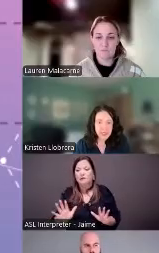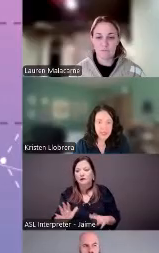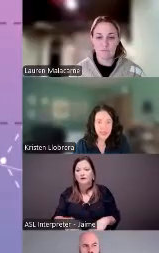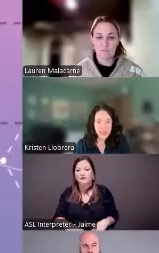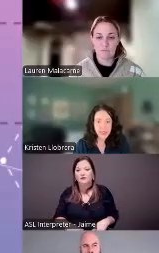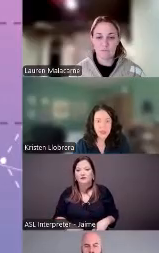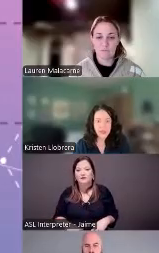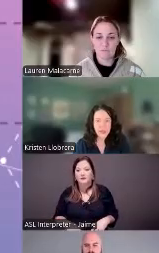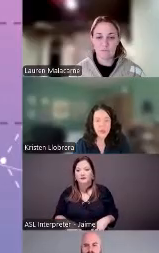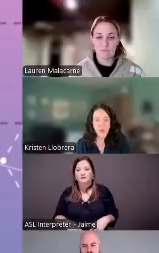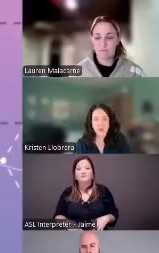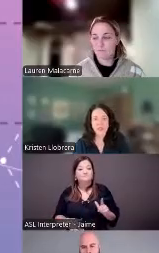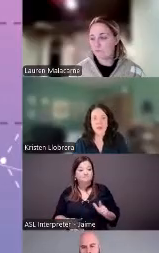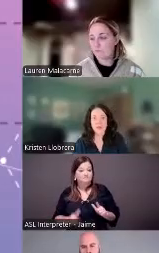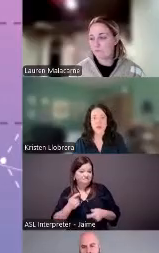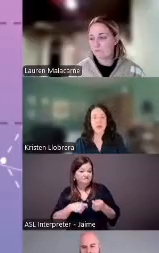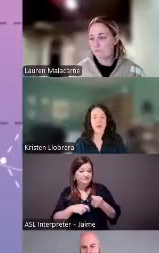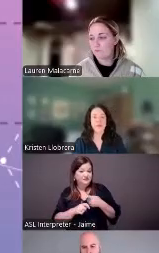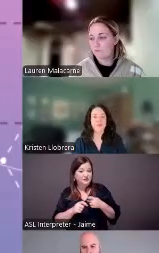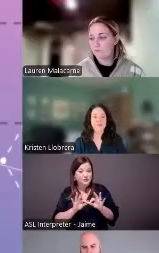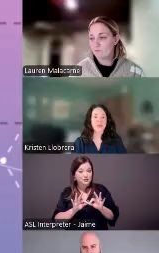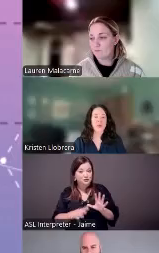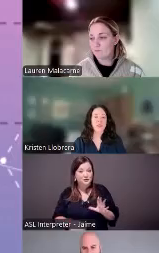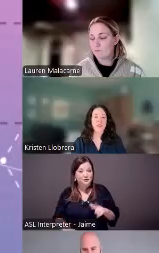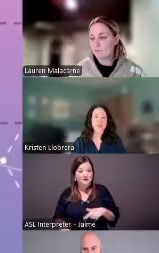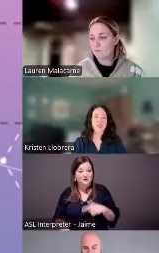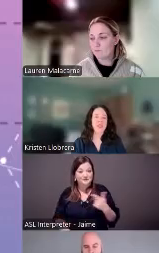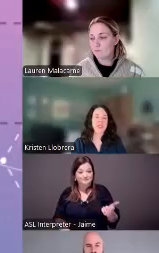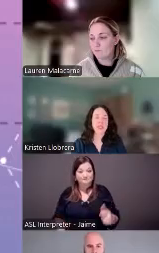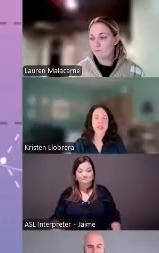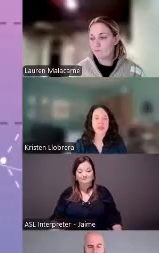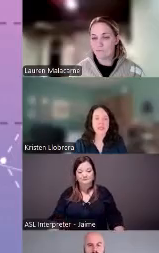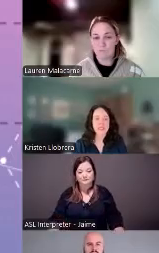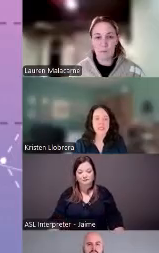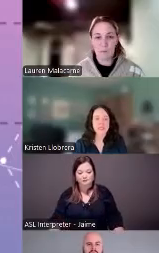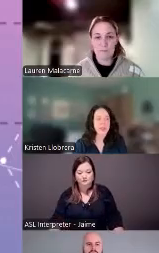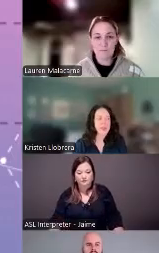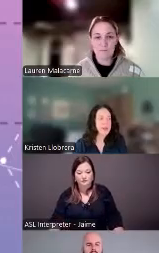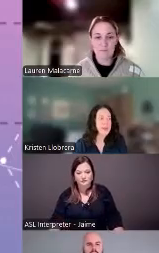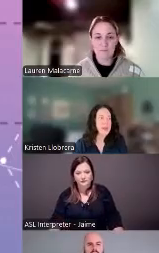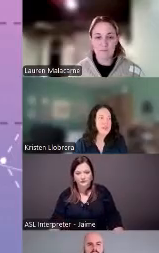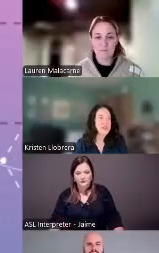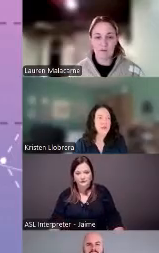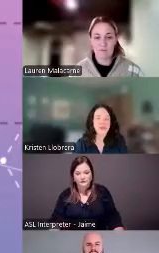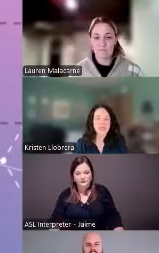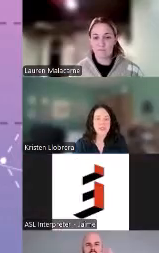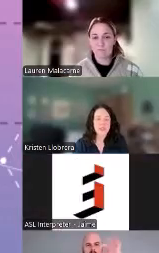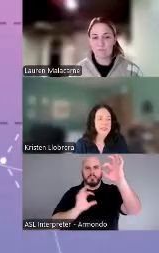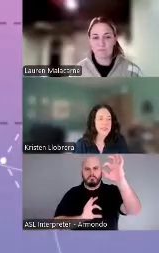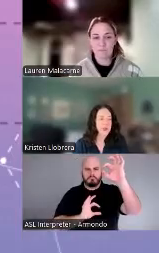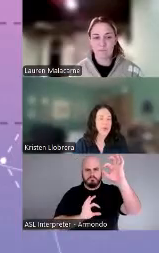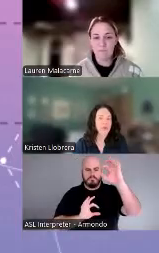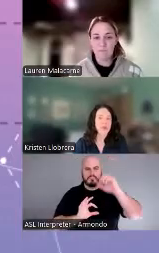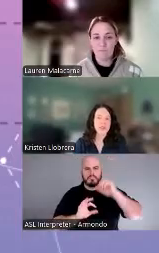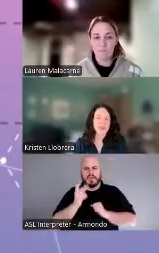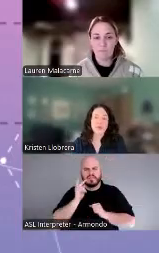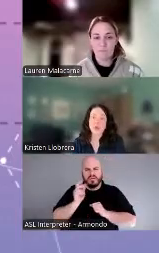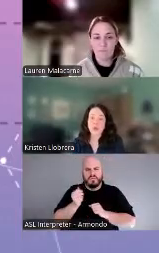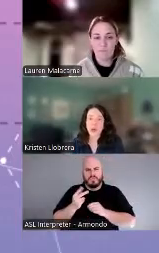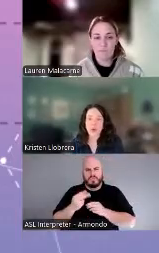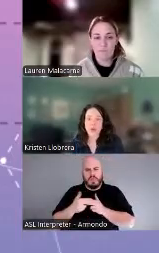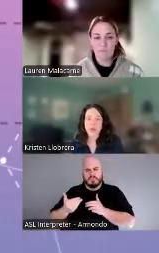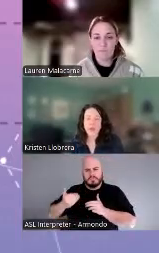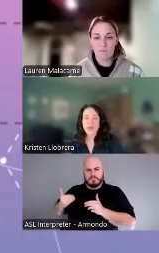next slide, we also we use these icons that you saw a few slides ago. We use